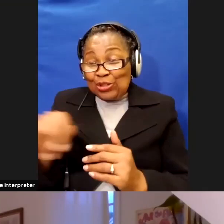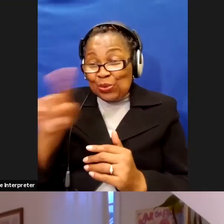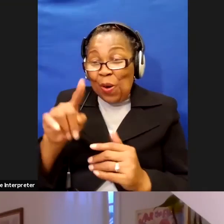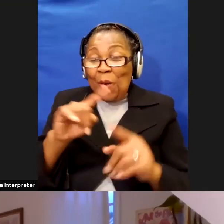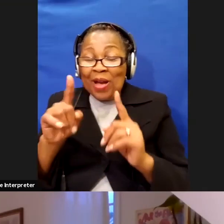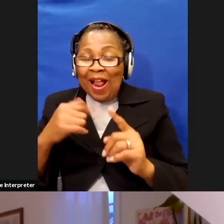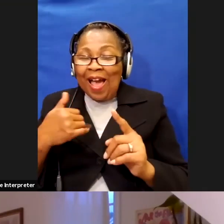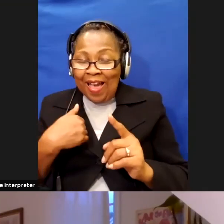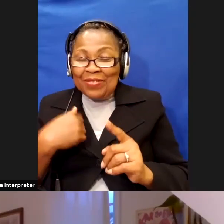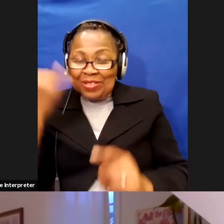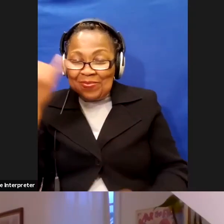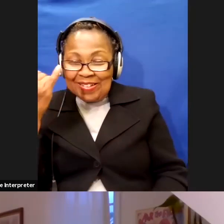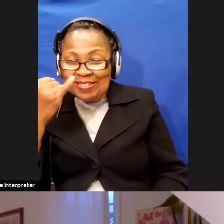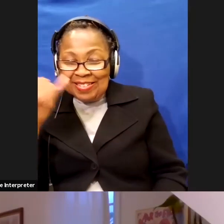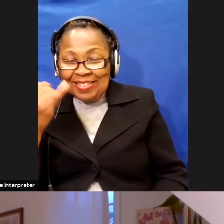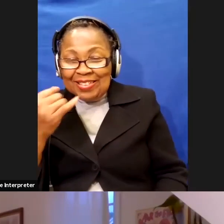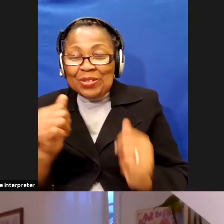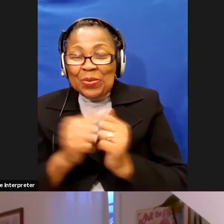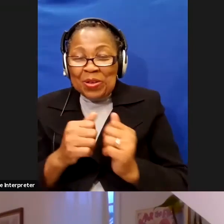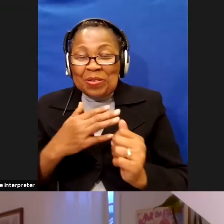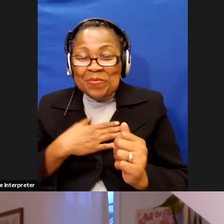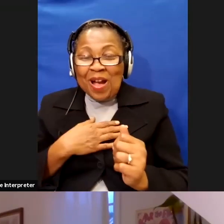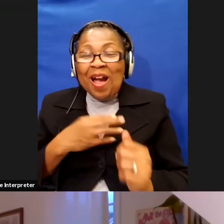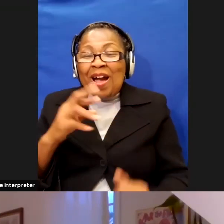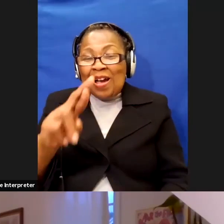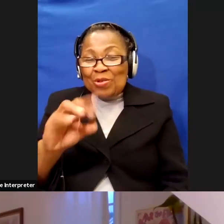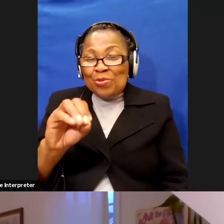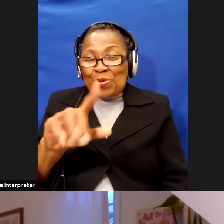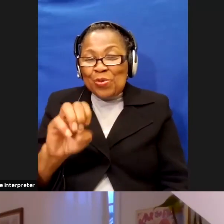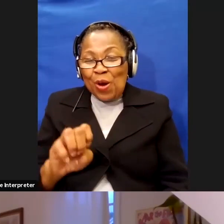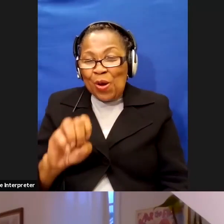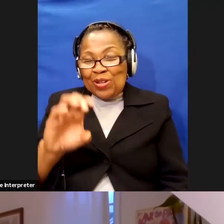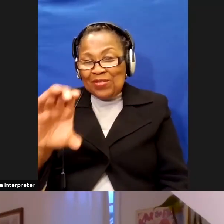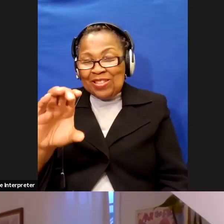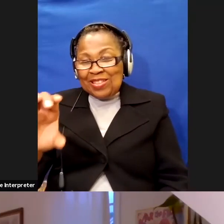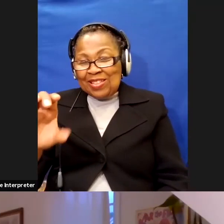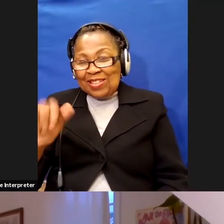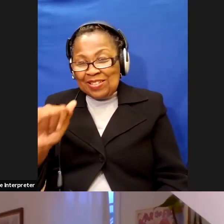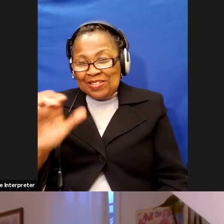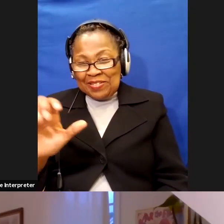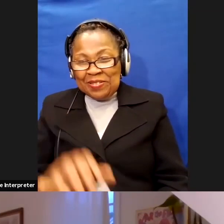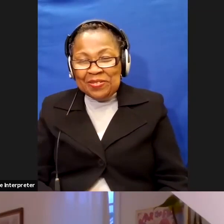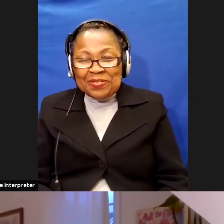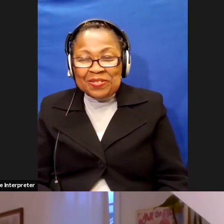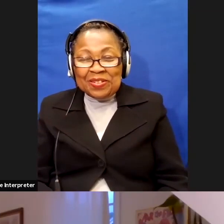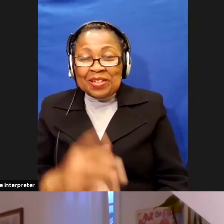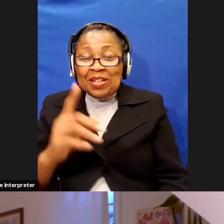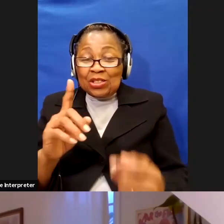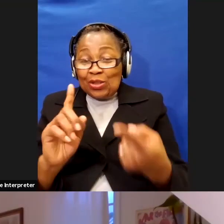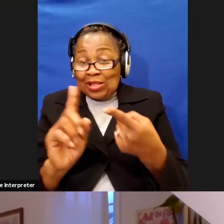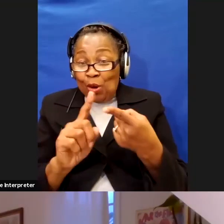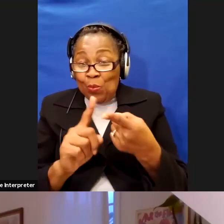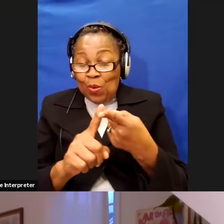on with my role at Chicago Humanities Festival, since all of our events are unique. So that's part one, that's question one,